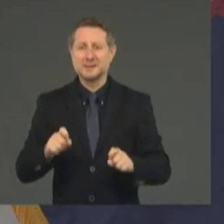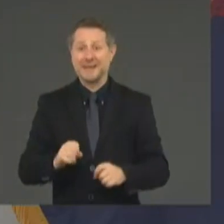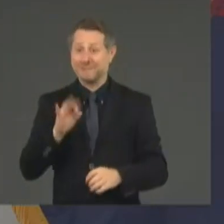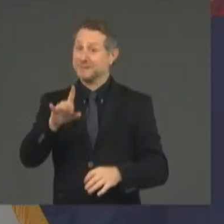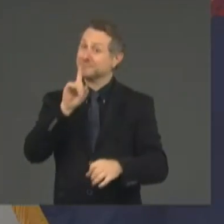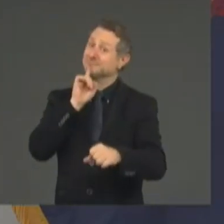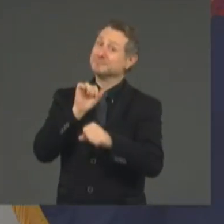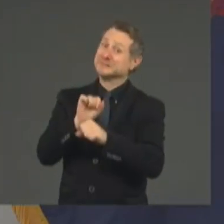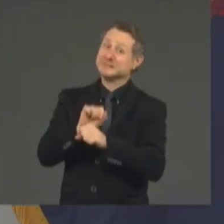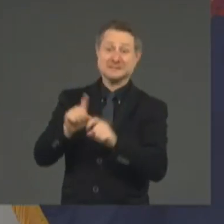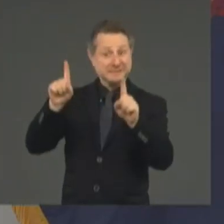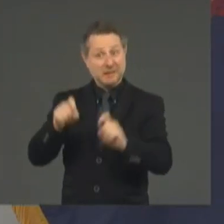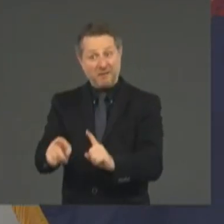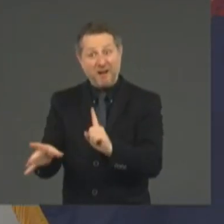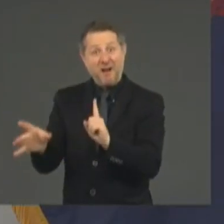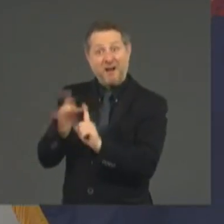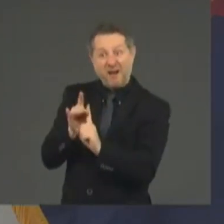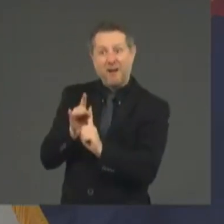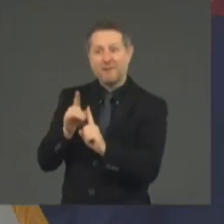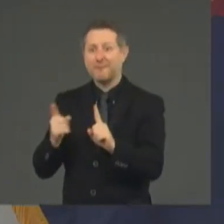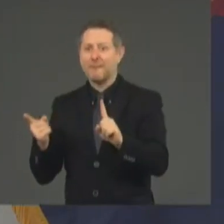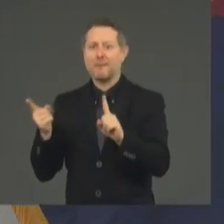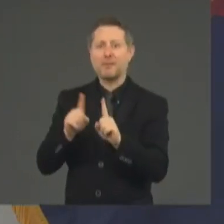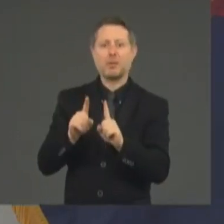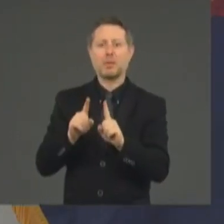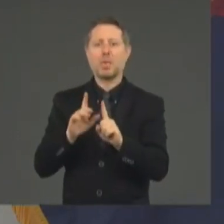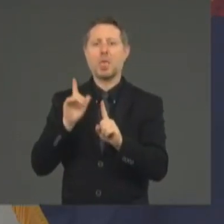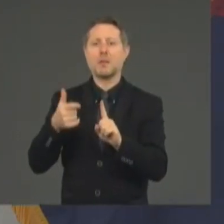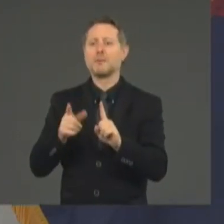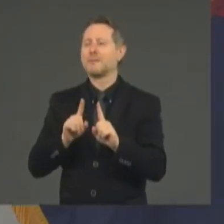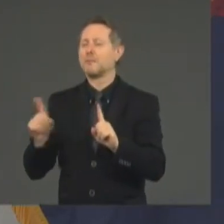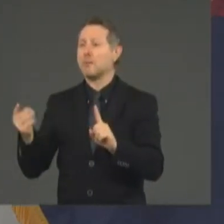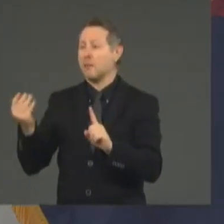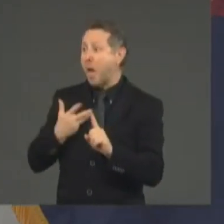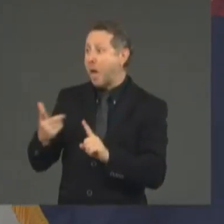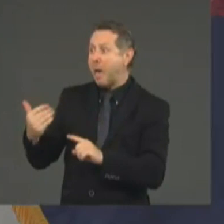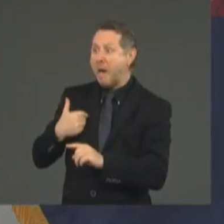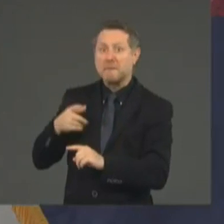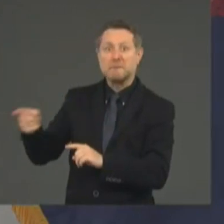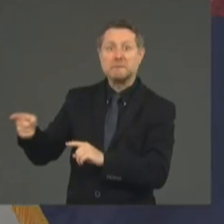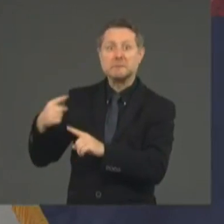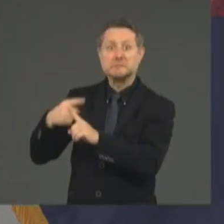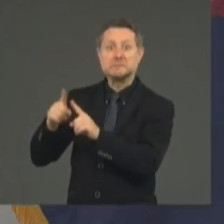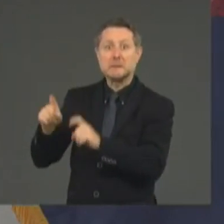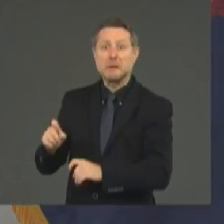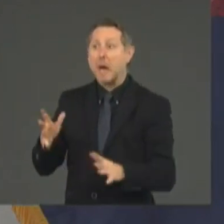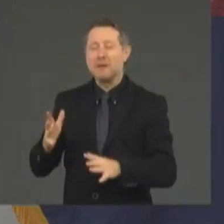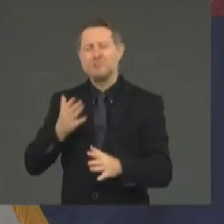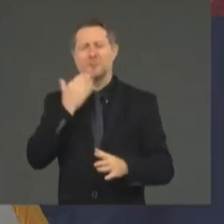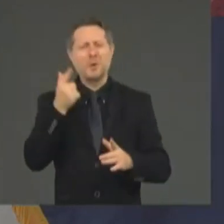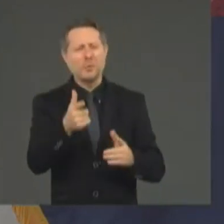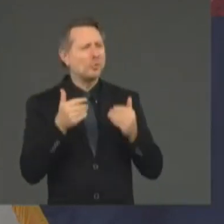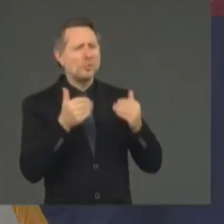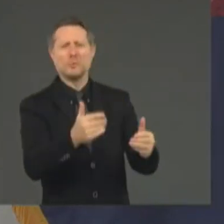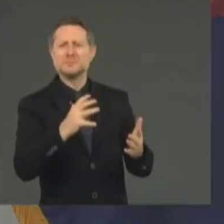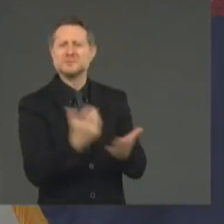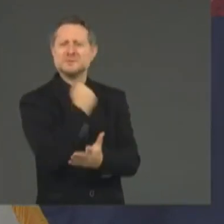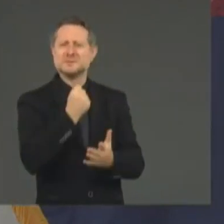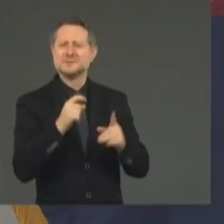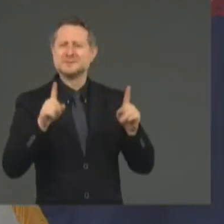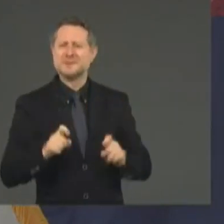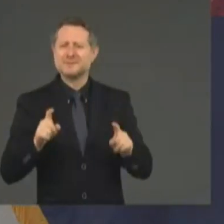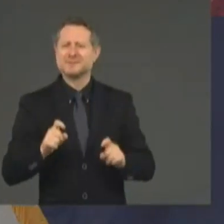person who you find out is positive for COVID, get a test. Get a test. Takes